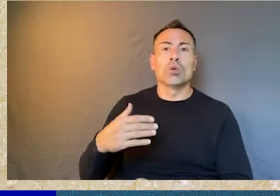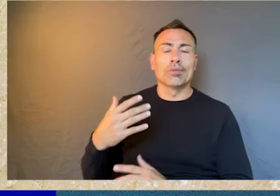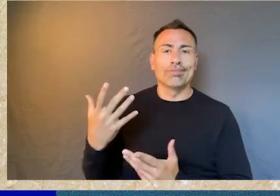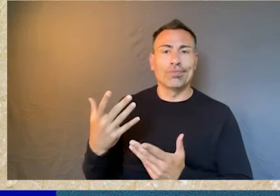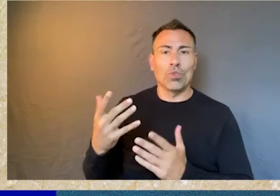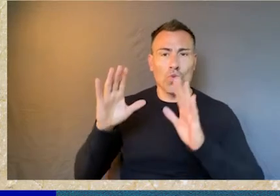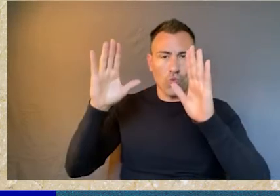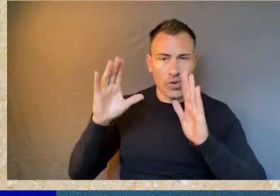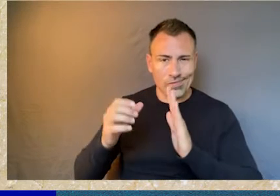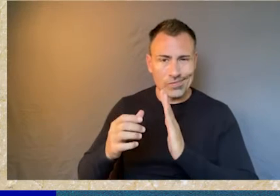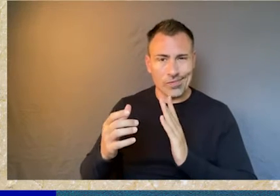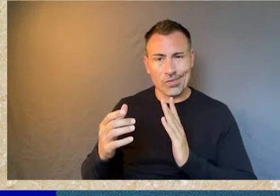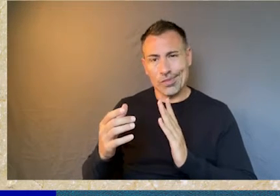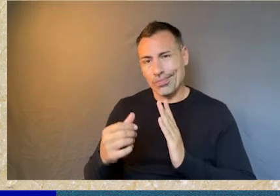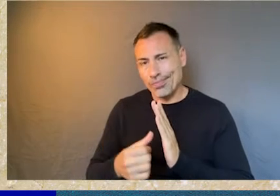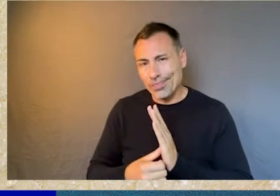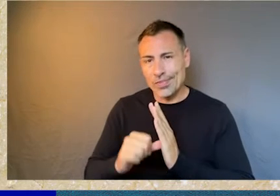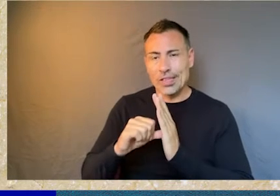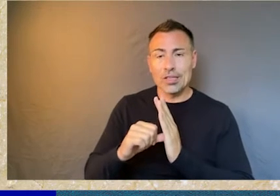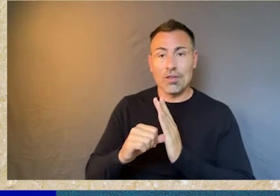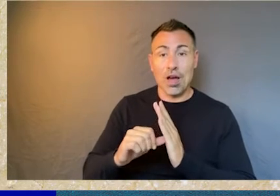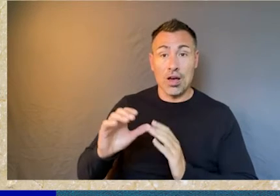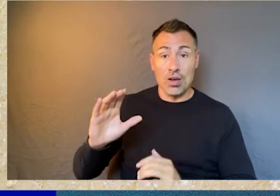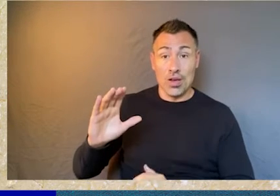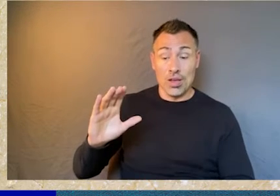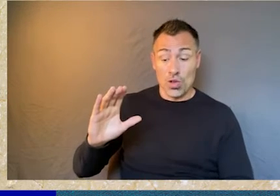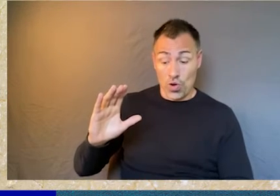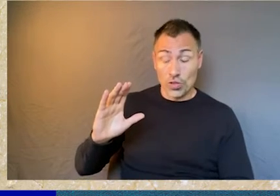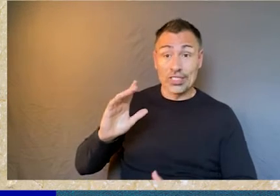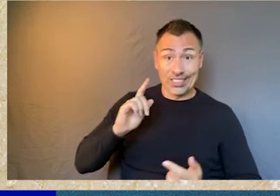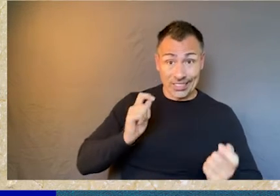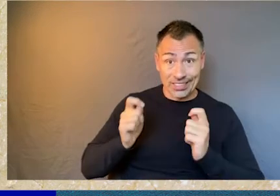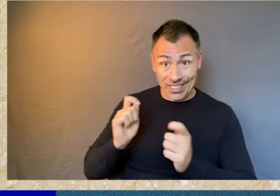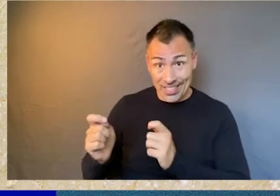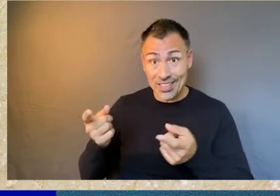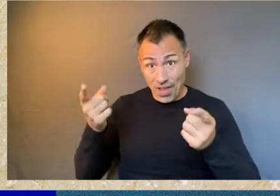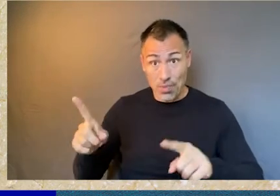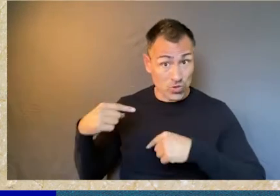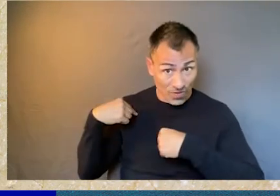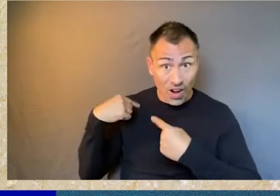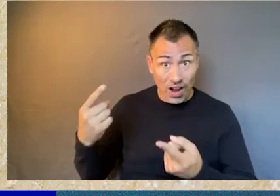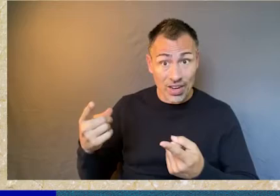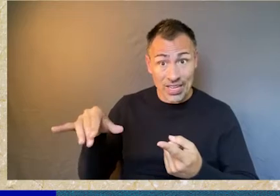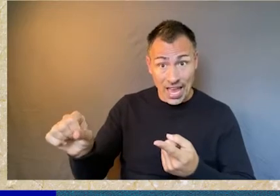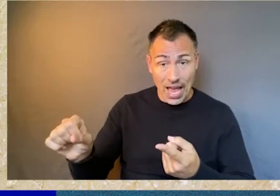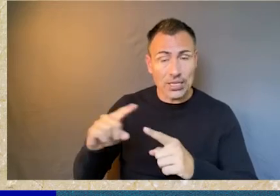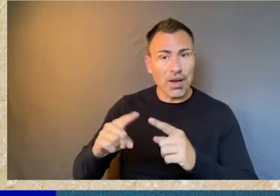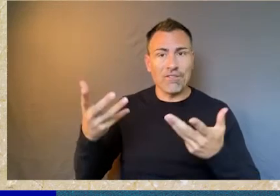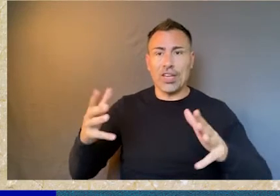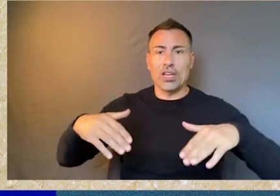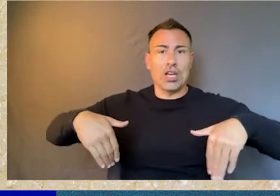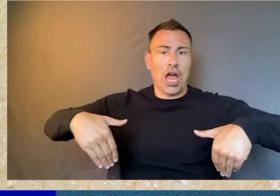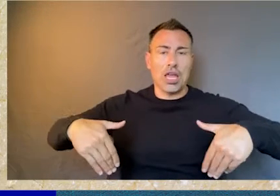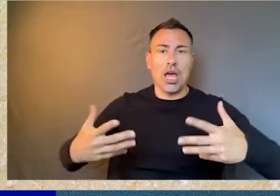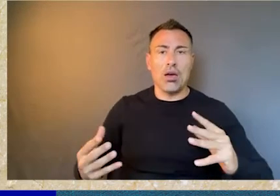where we have come from, but also, again, the work that needs to be done and how important creating